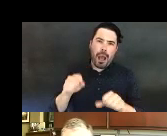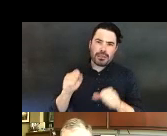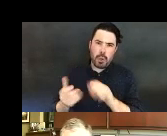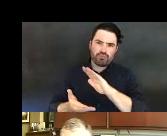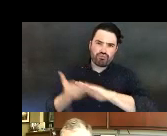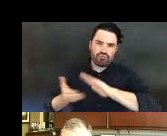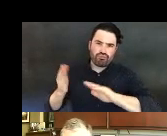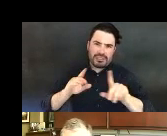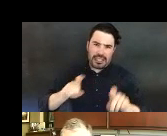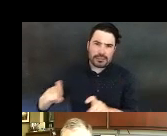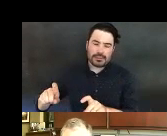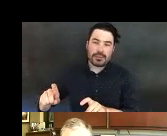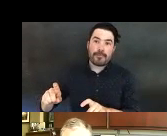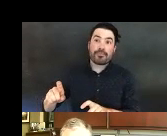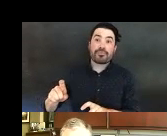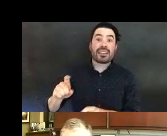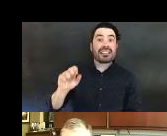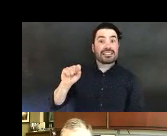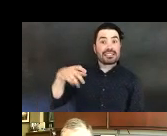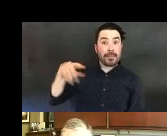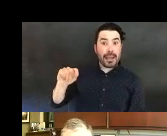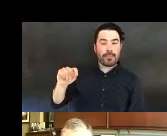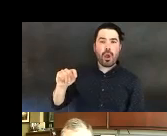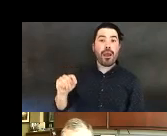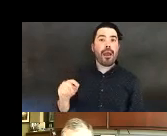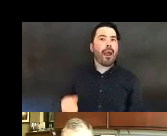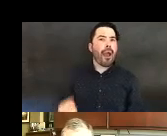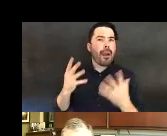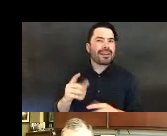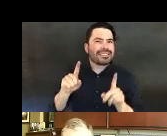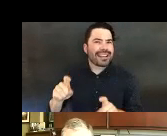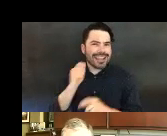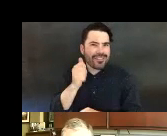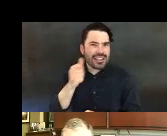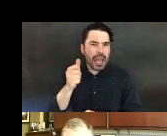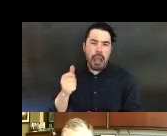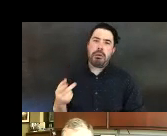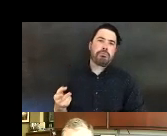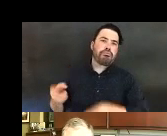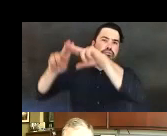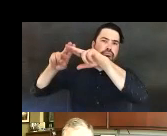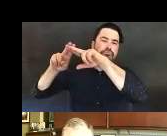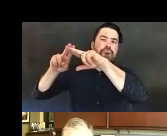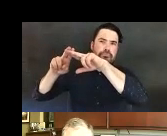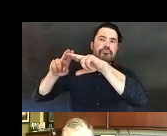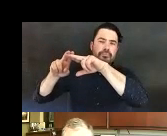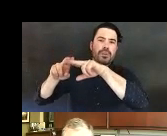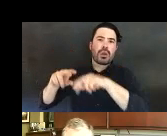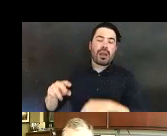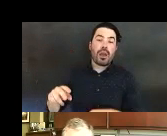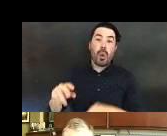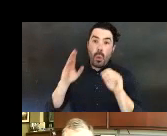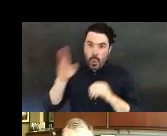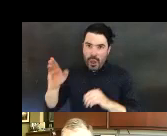we anticipate that capacity to significantly increase, as the graph shows, and we should have increased testing capacity